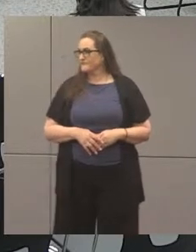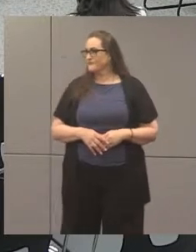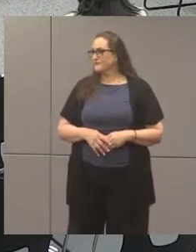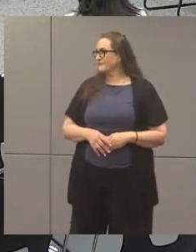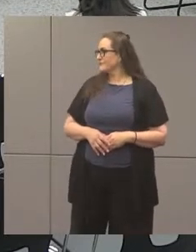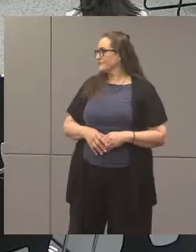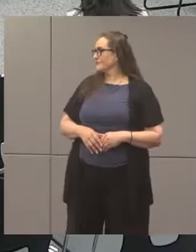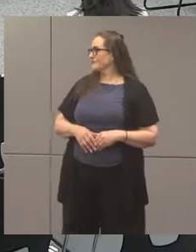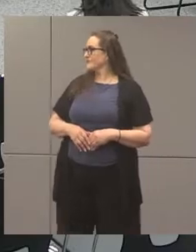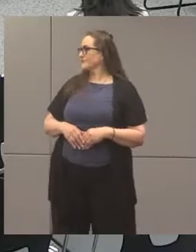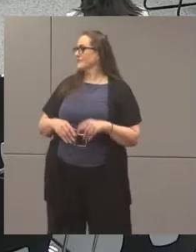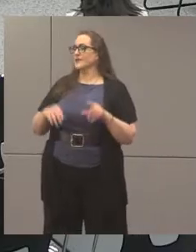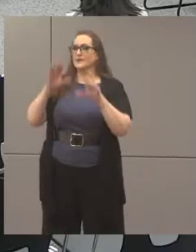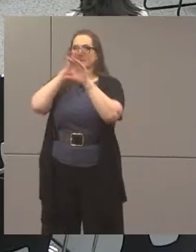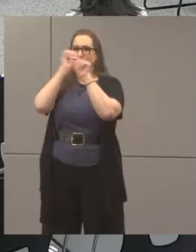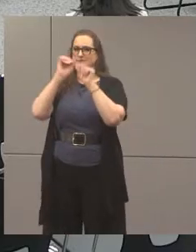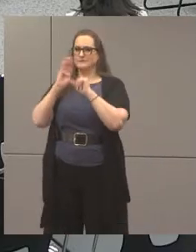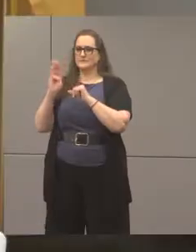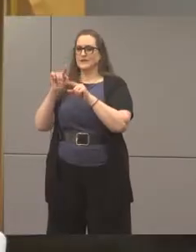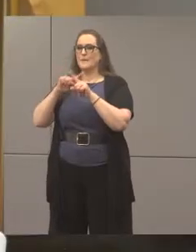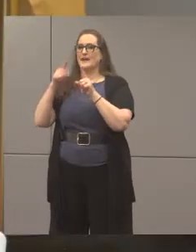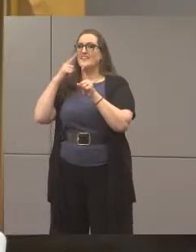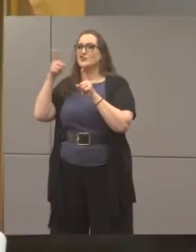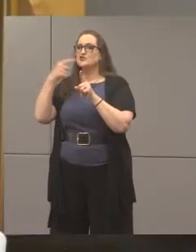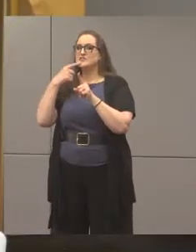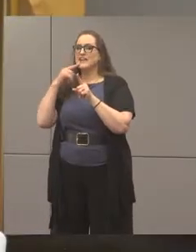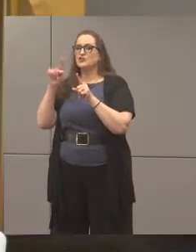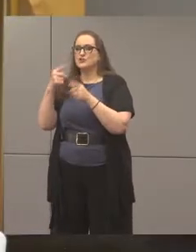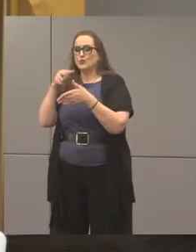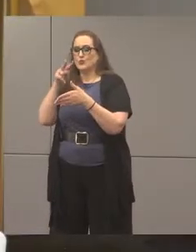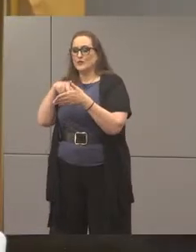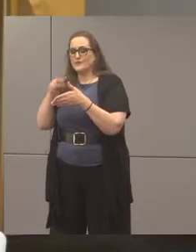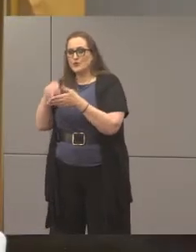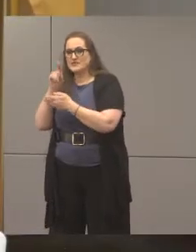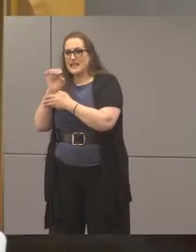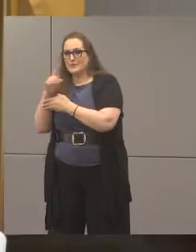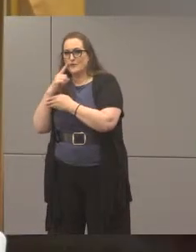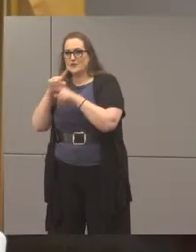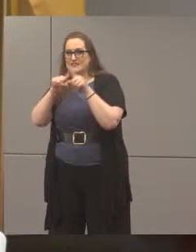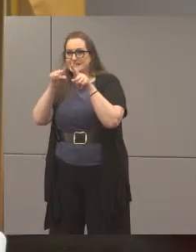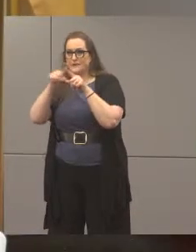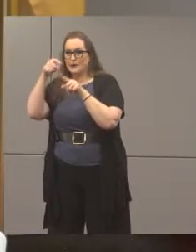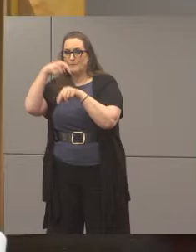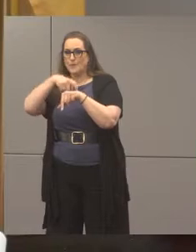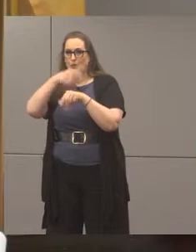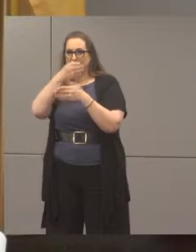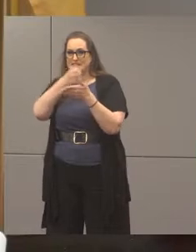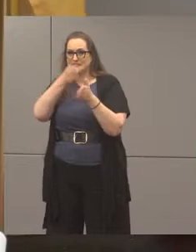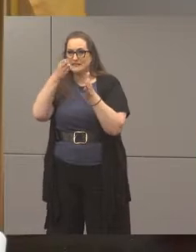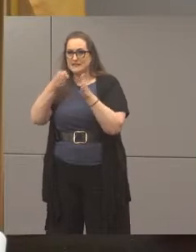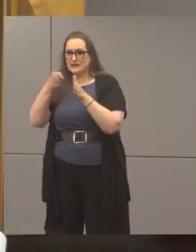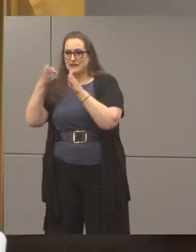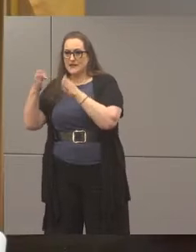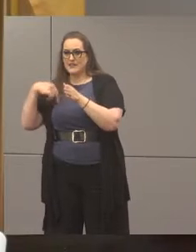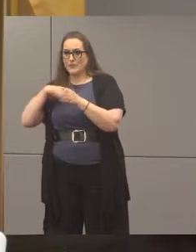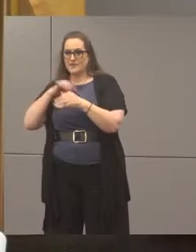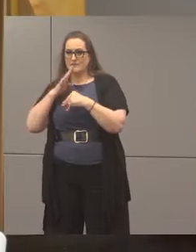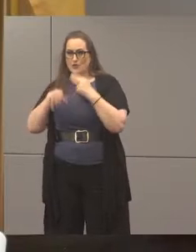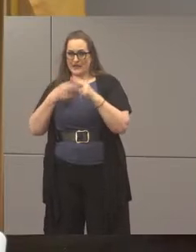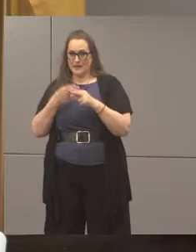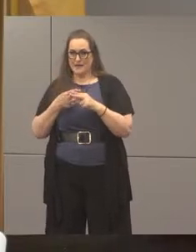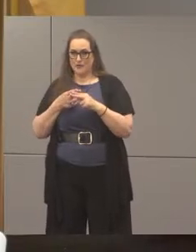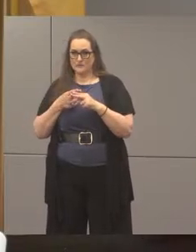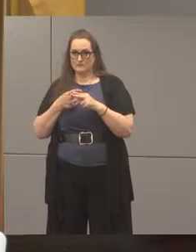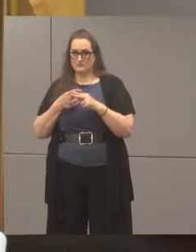But I think what she's saying is to review the documents for the different points that we've been talking